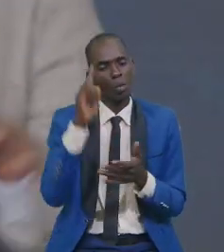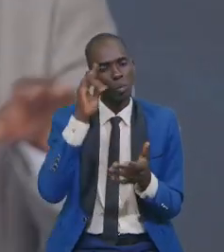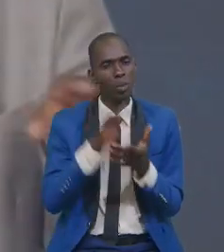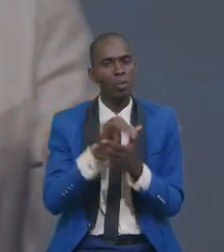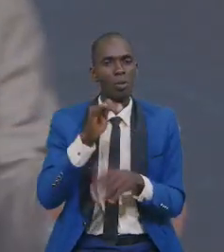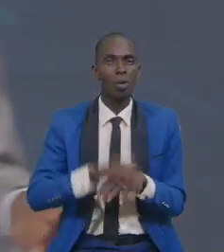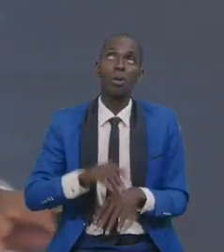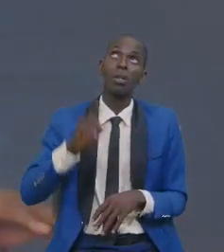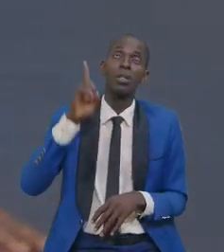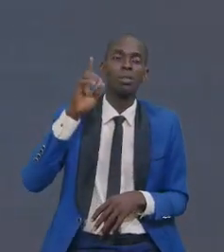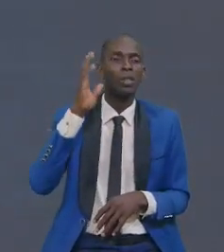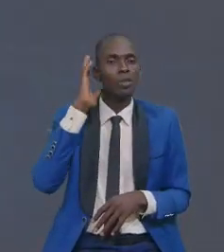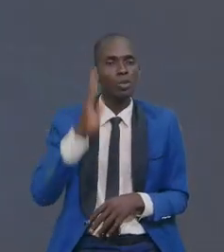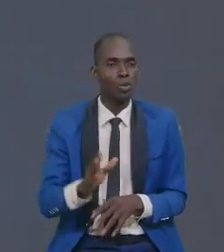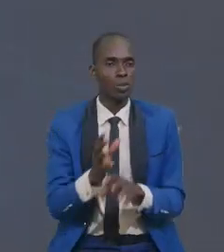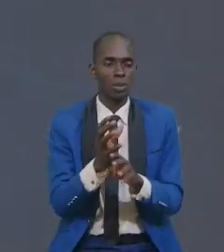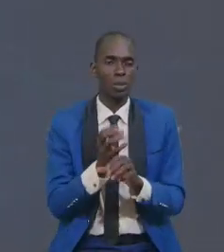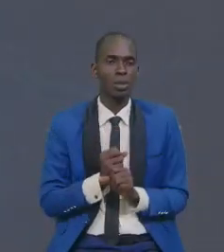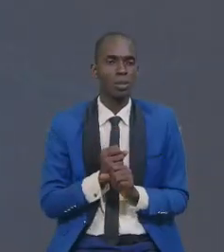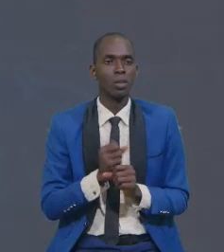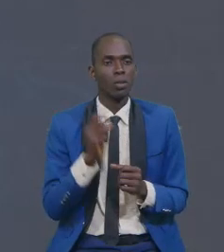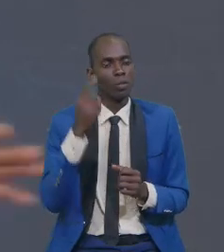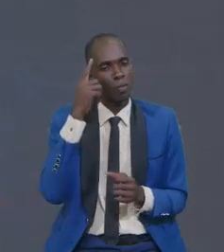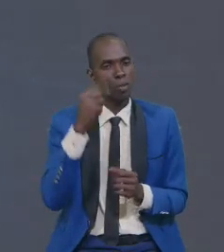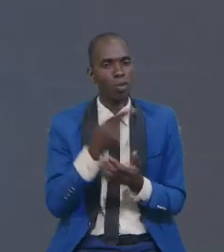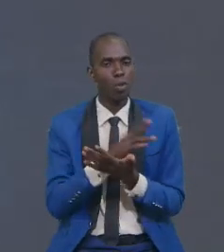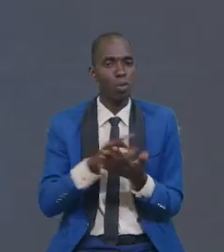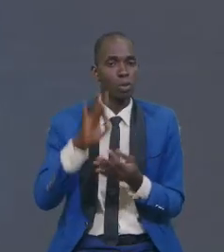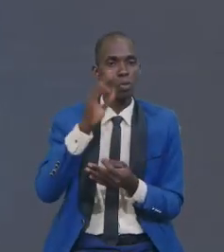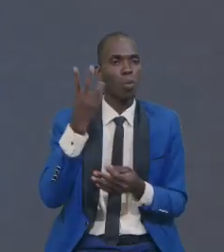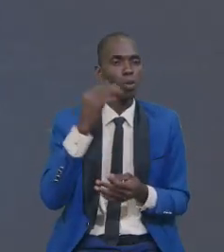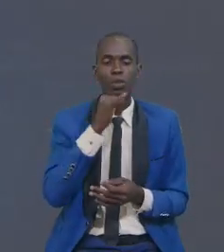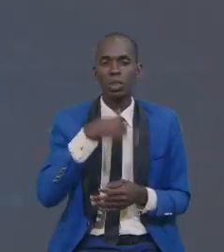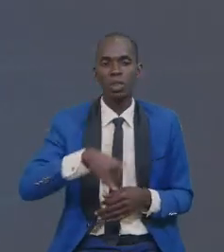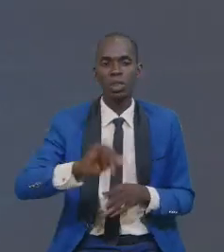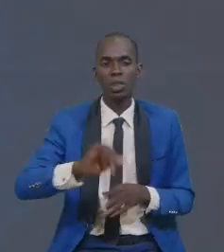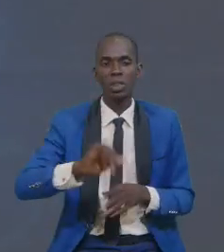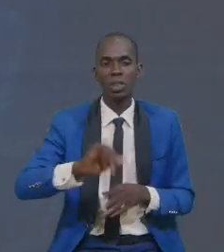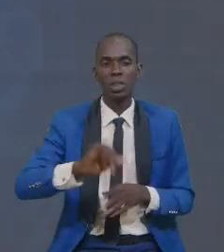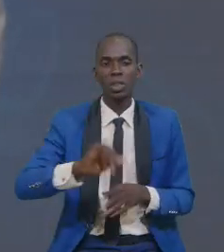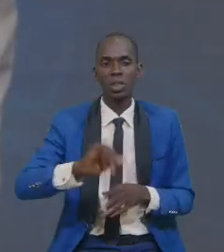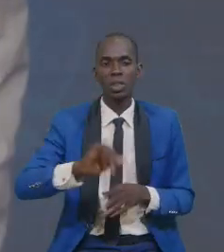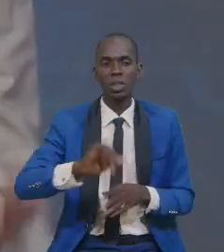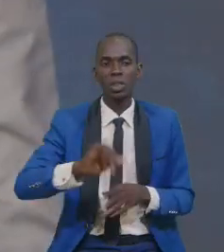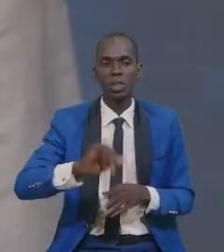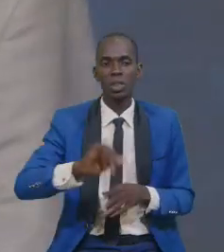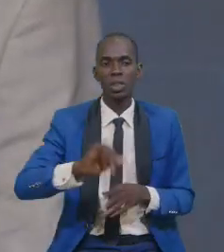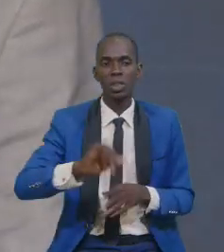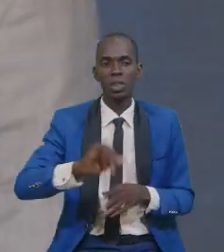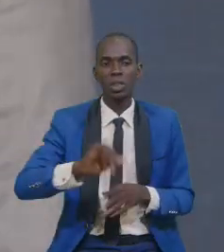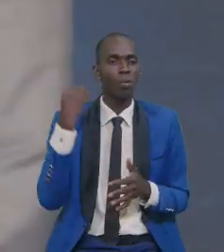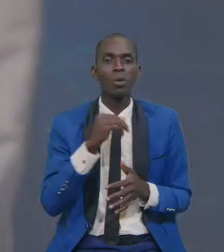should receive. For the Holy Ghost was not yet given, because that